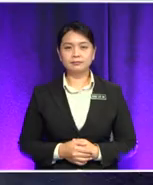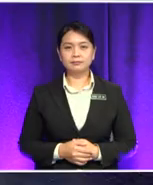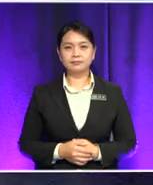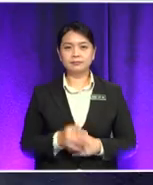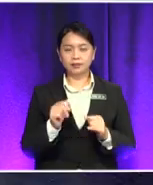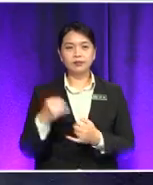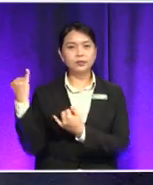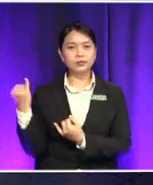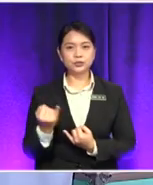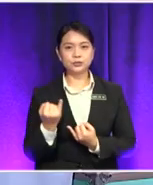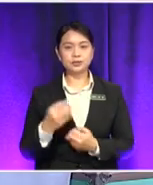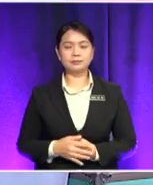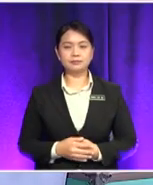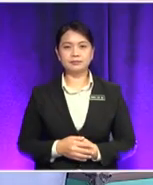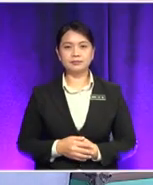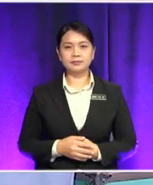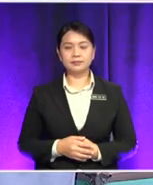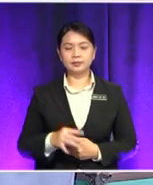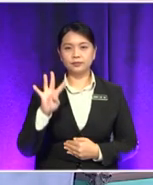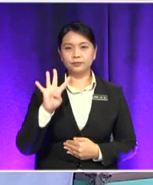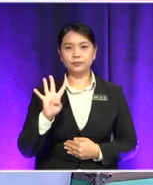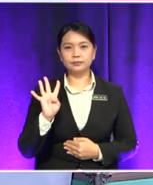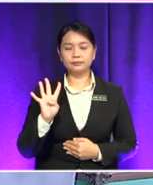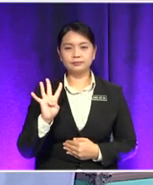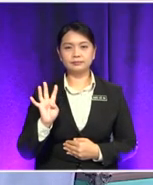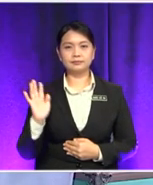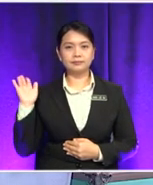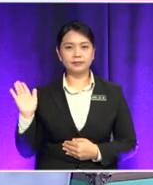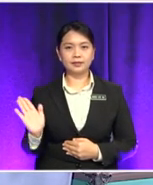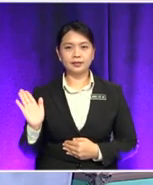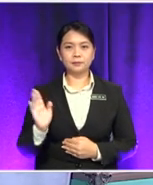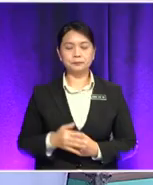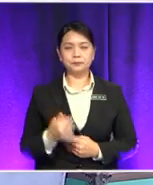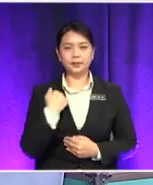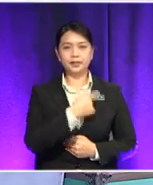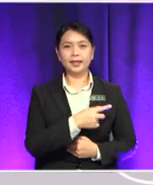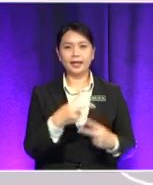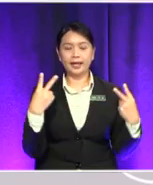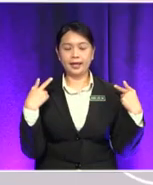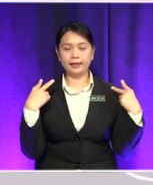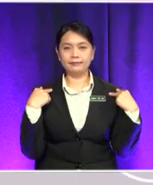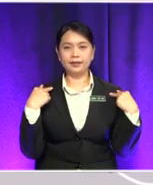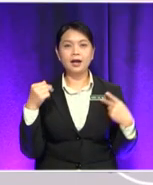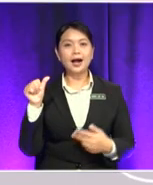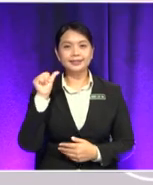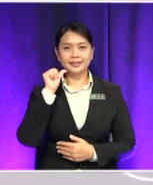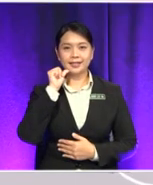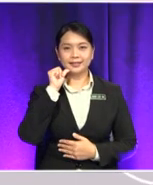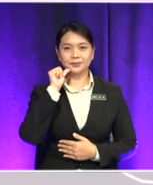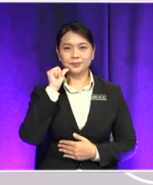us. Yes, we have four wonderful pupils here. And we have the first one, Atiyah. Hi,